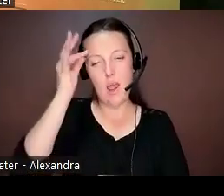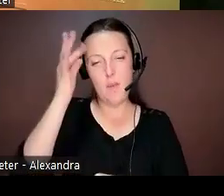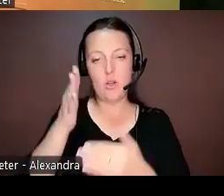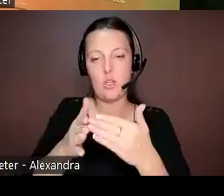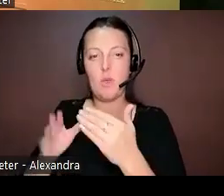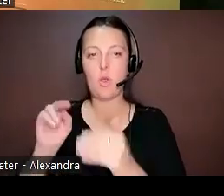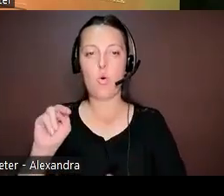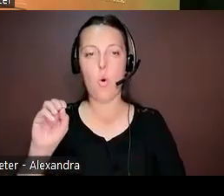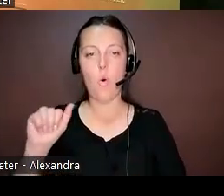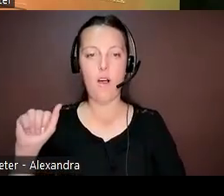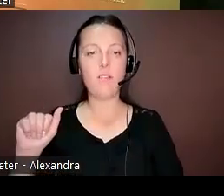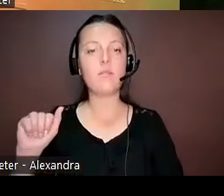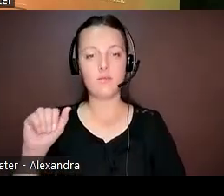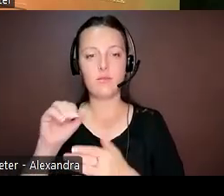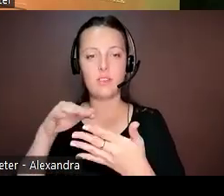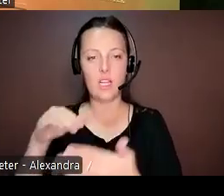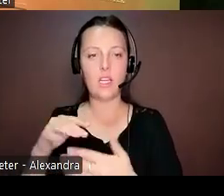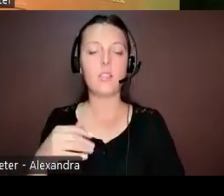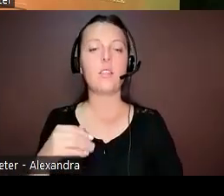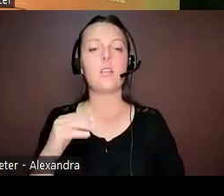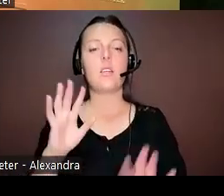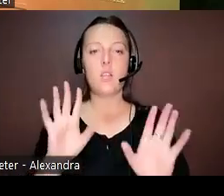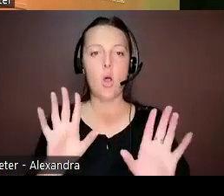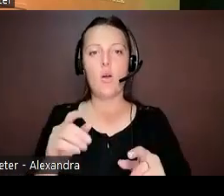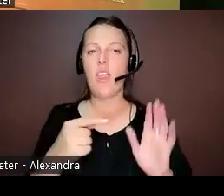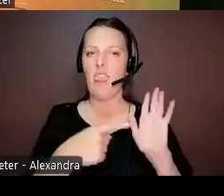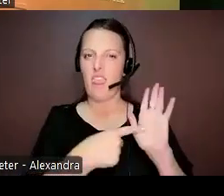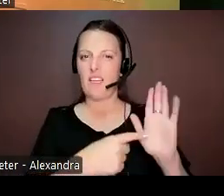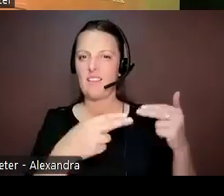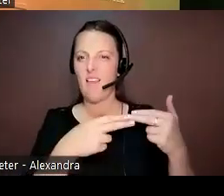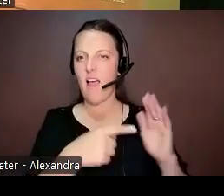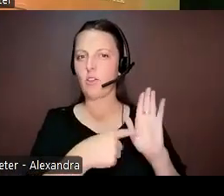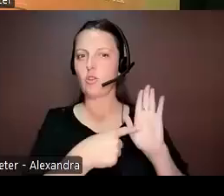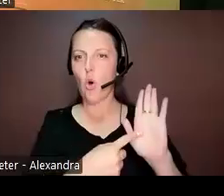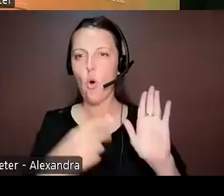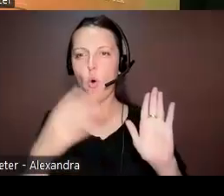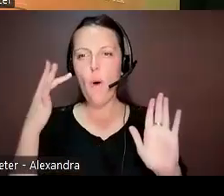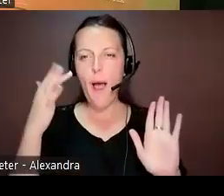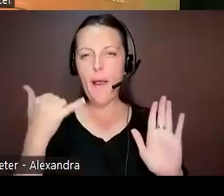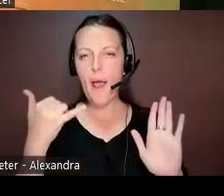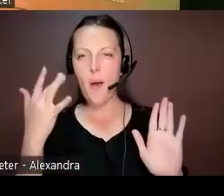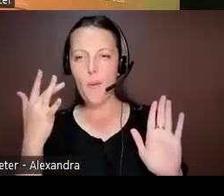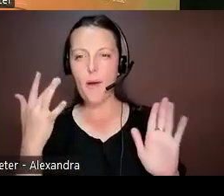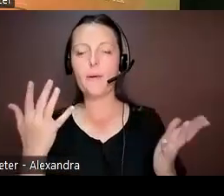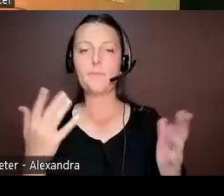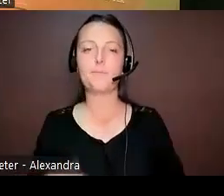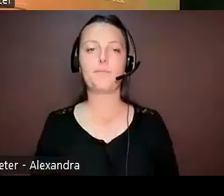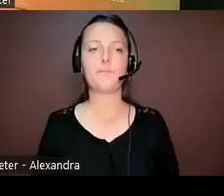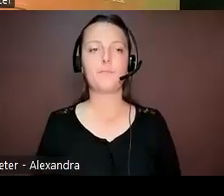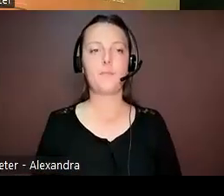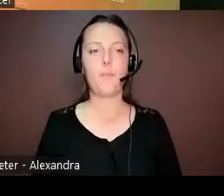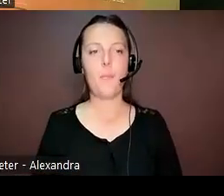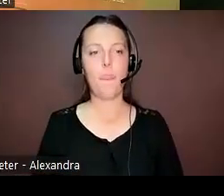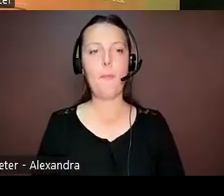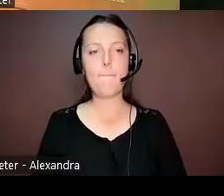And now, why am I bringing this up and talking to you now? Well, as I talked about